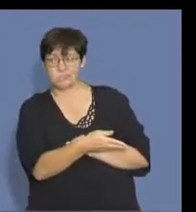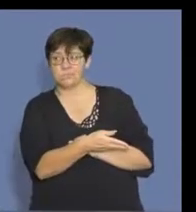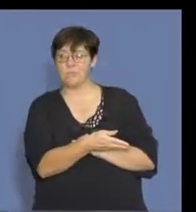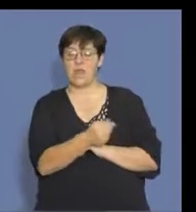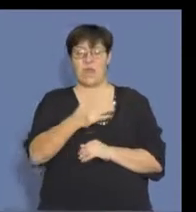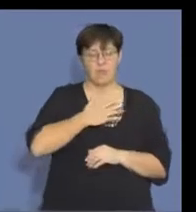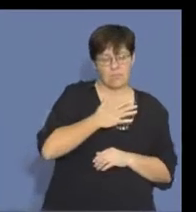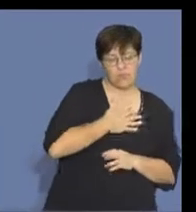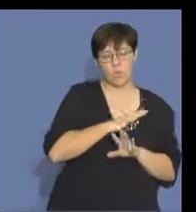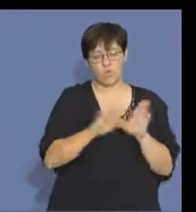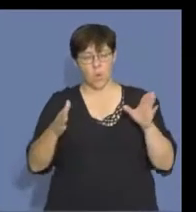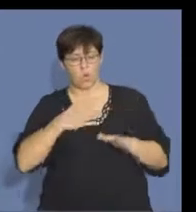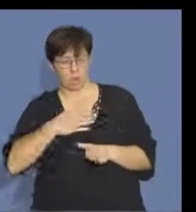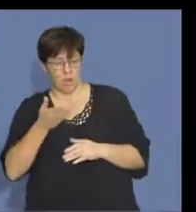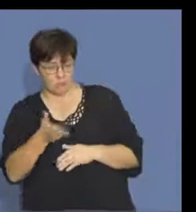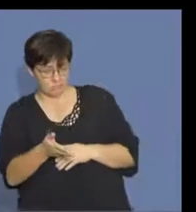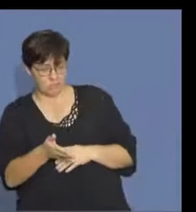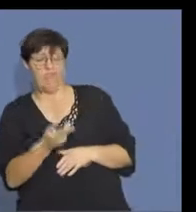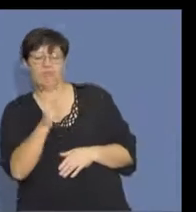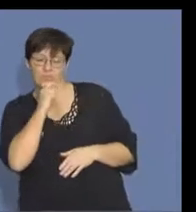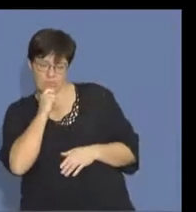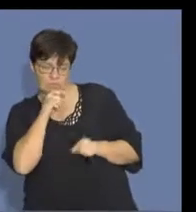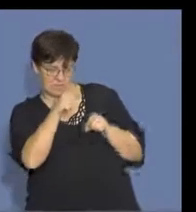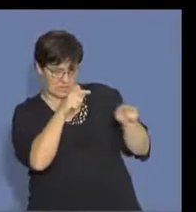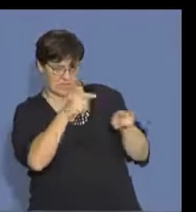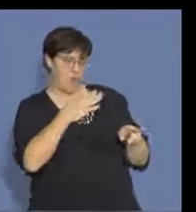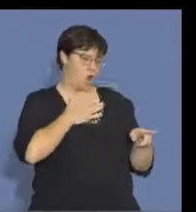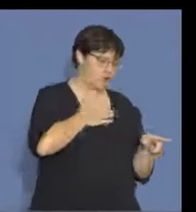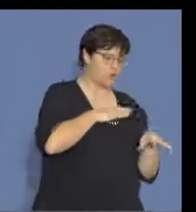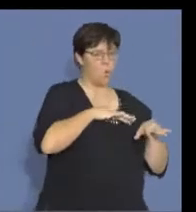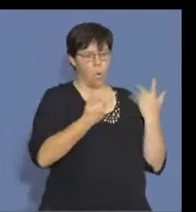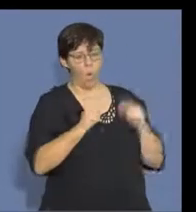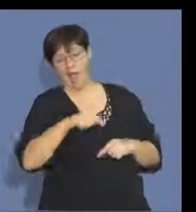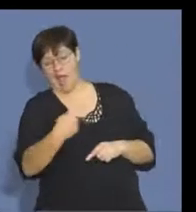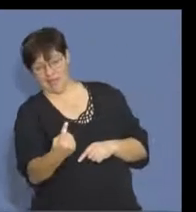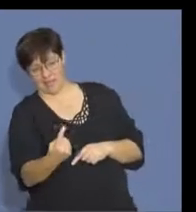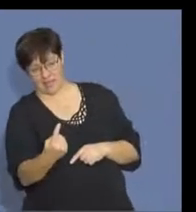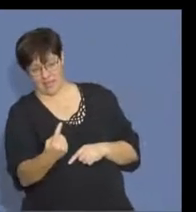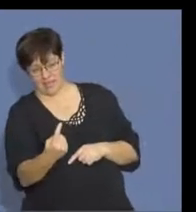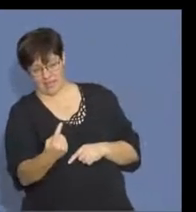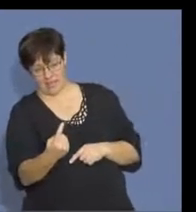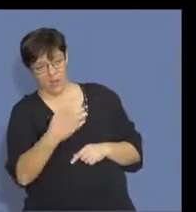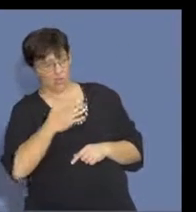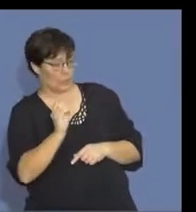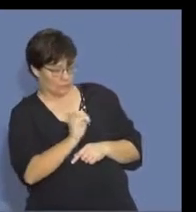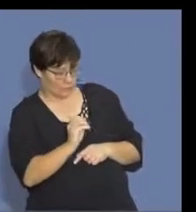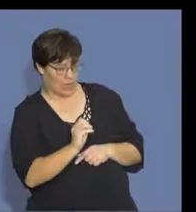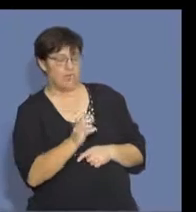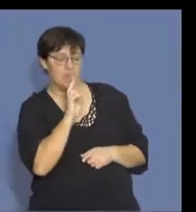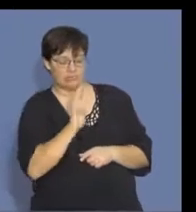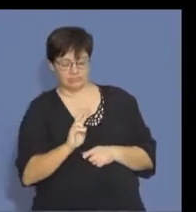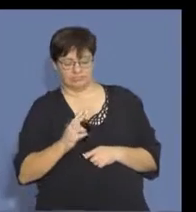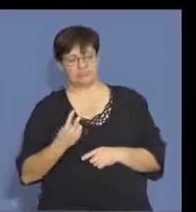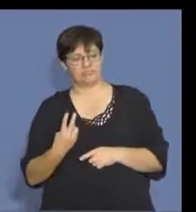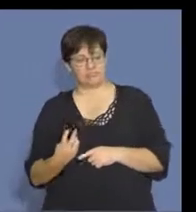and the aerobic bacteria utilize either oxygen or in the absence of oxygen, and they convert that during a